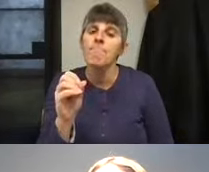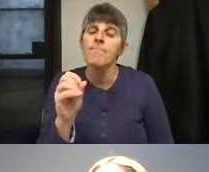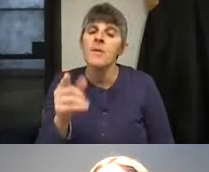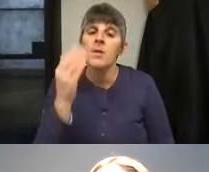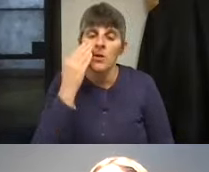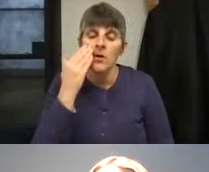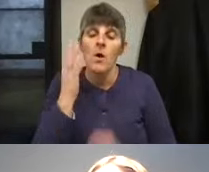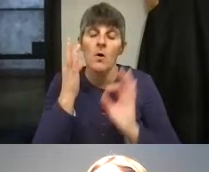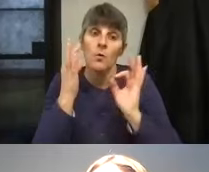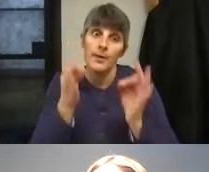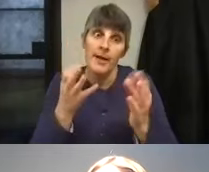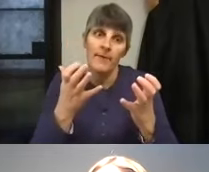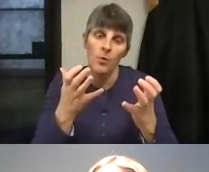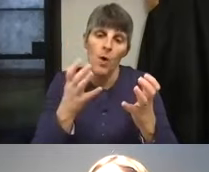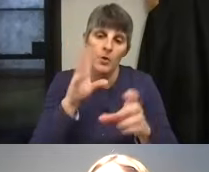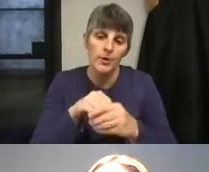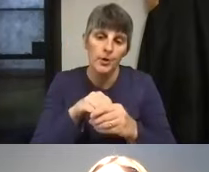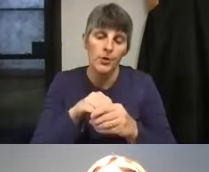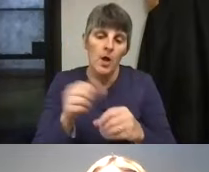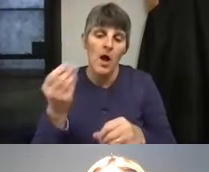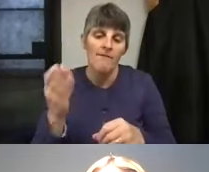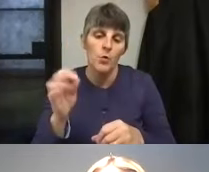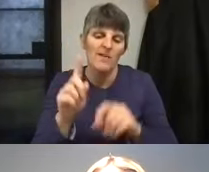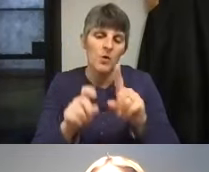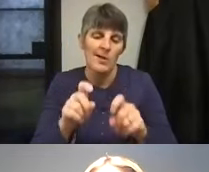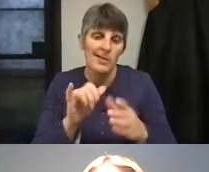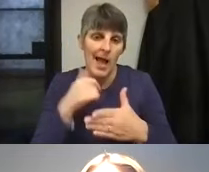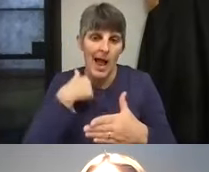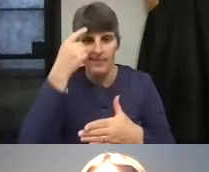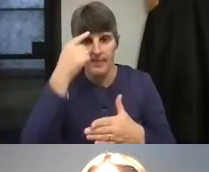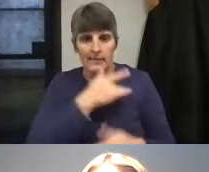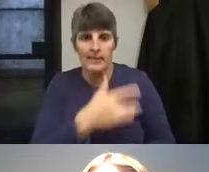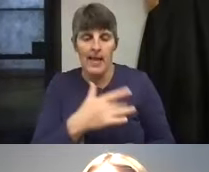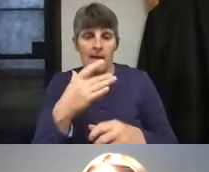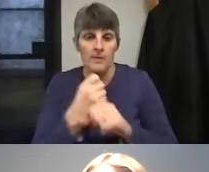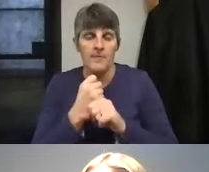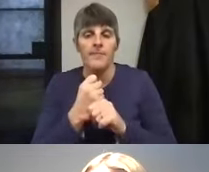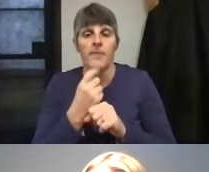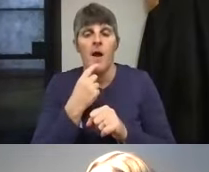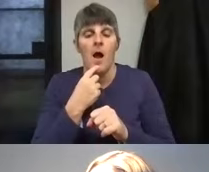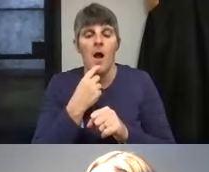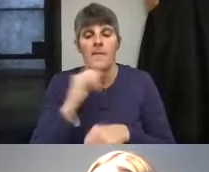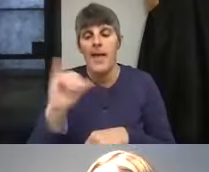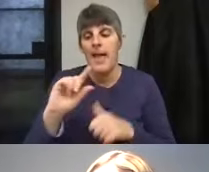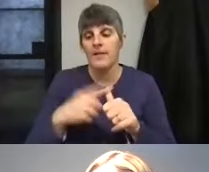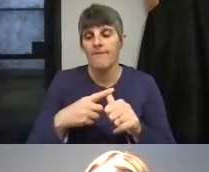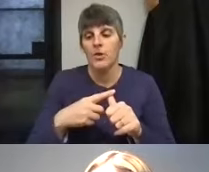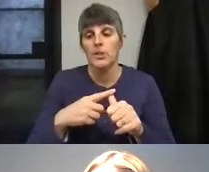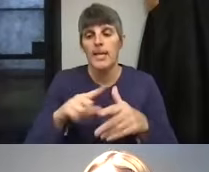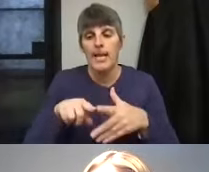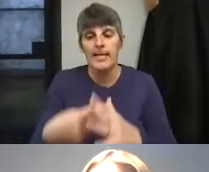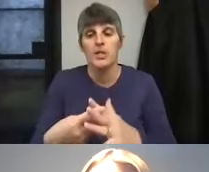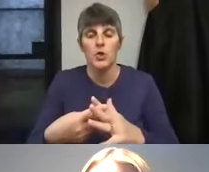we definitely wanted to include a few of those questions that I think we often get as a first and